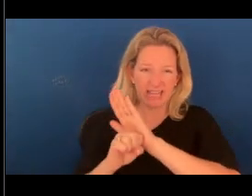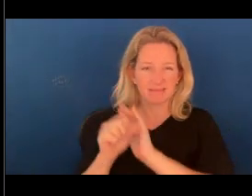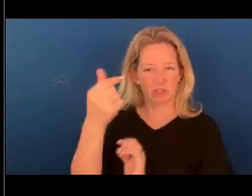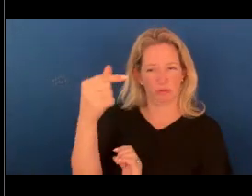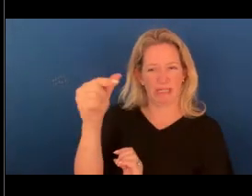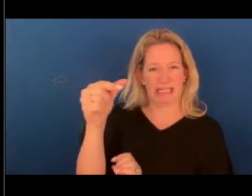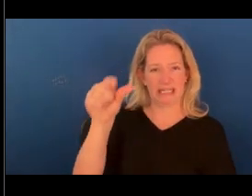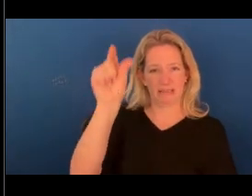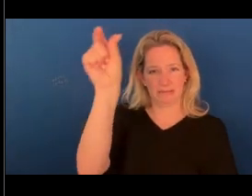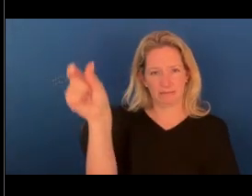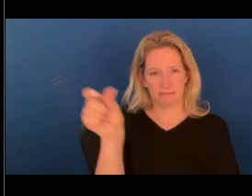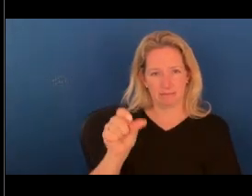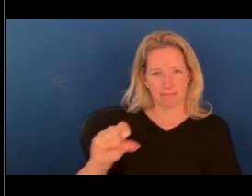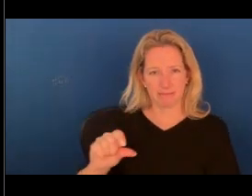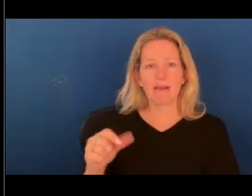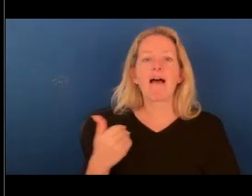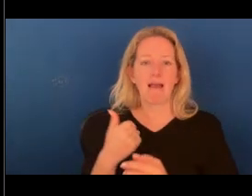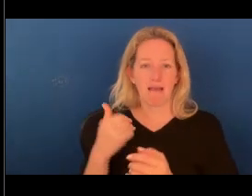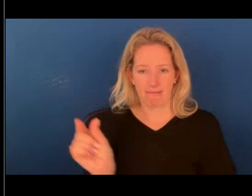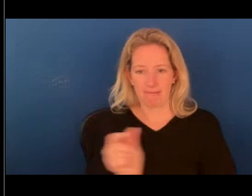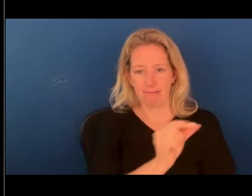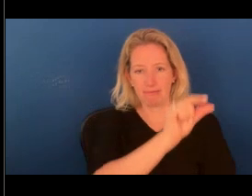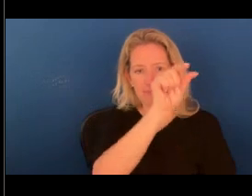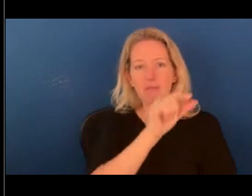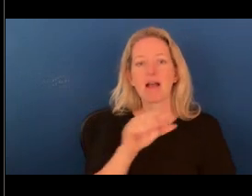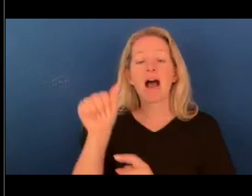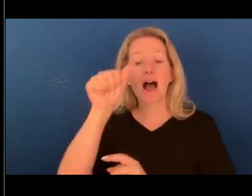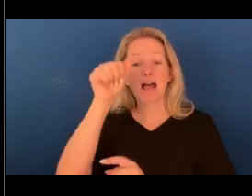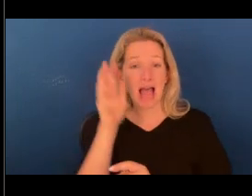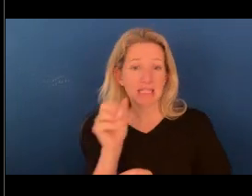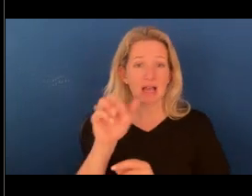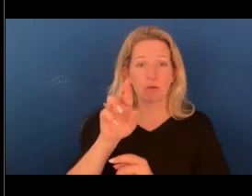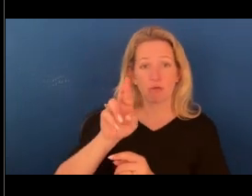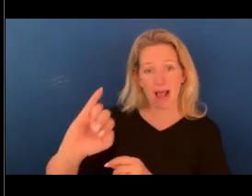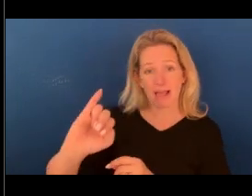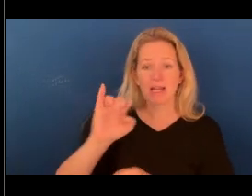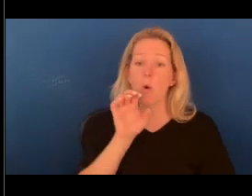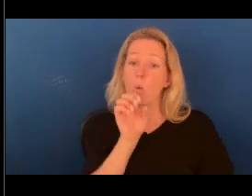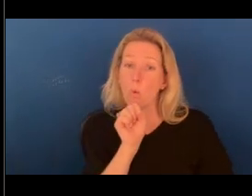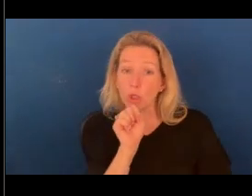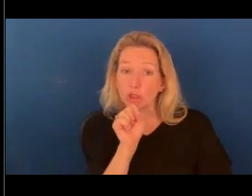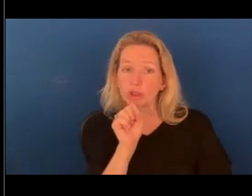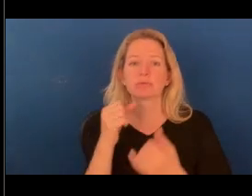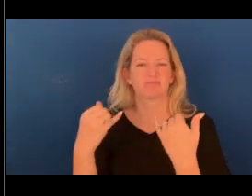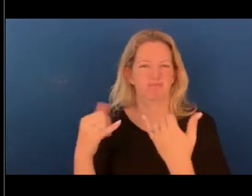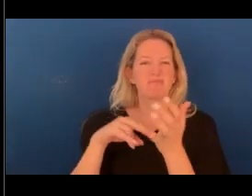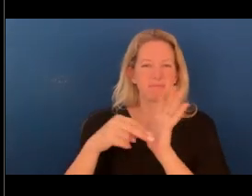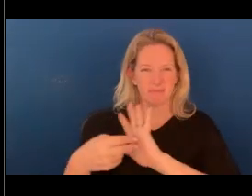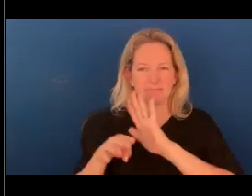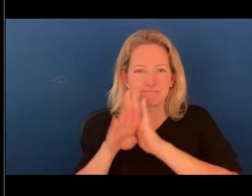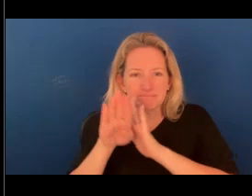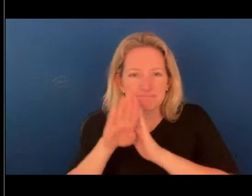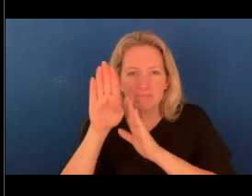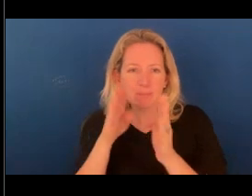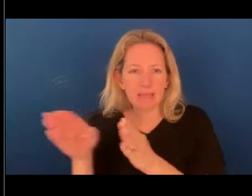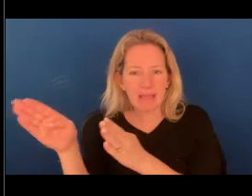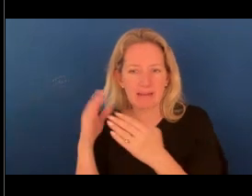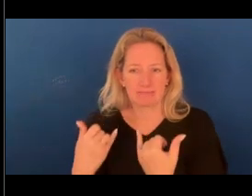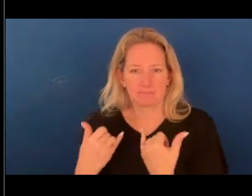marine debris action plans, and Alaska and Rhode Island, as shown in orange, are currently in production. To create the plans, our